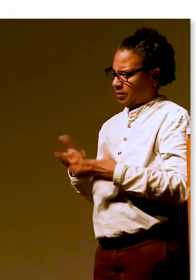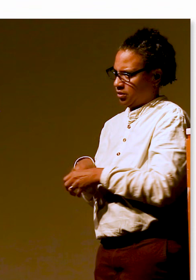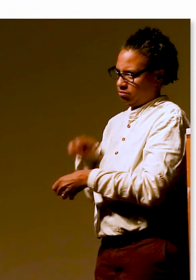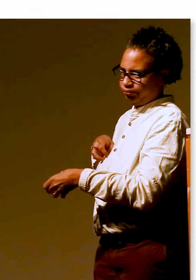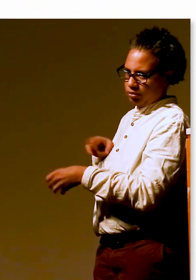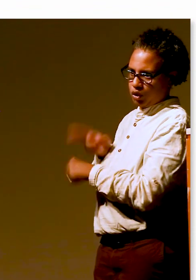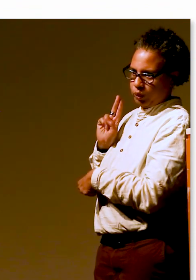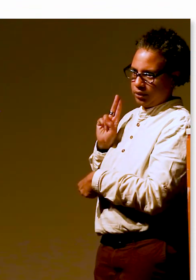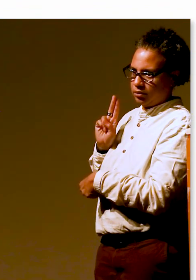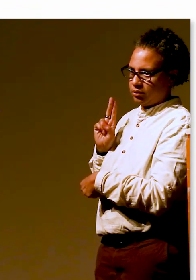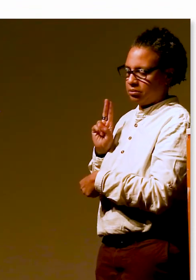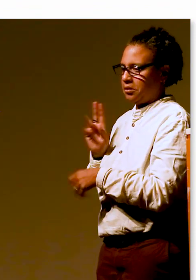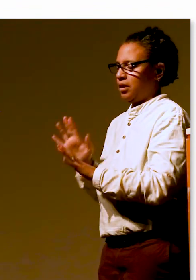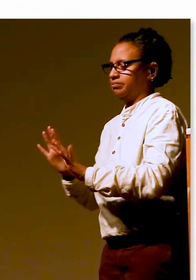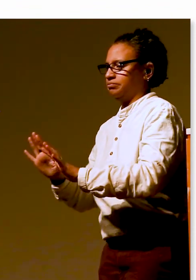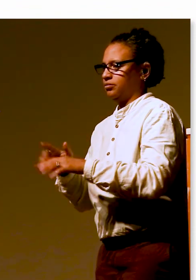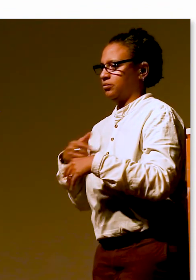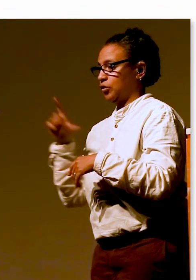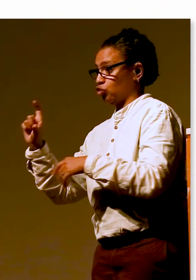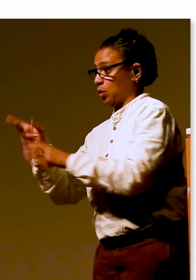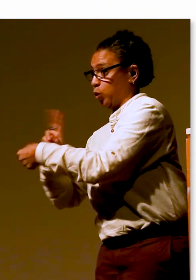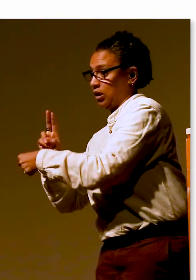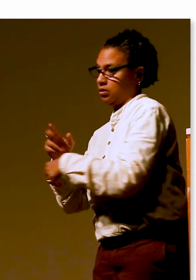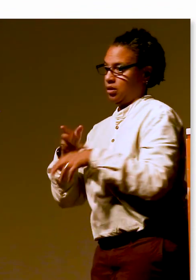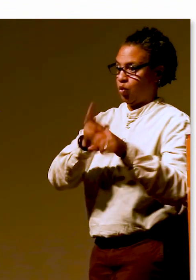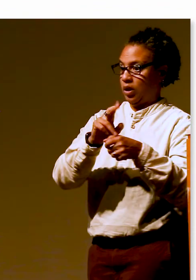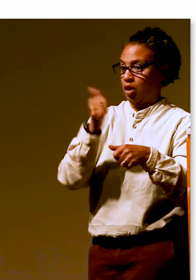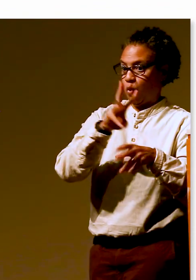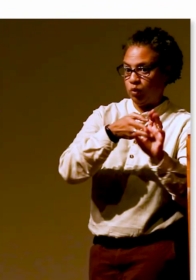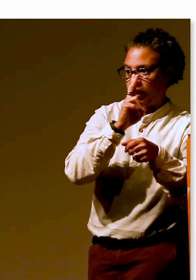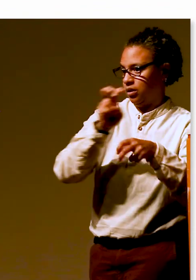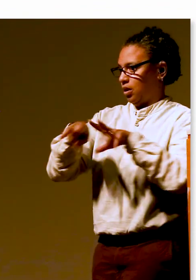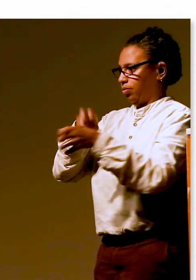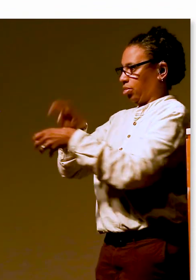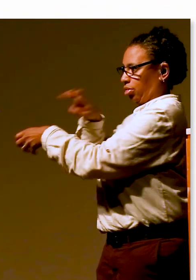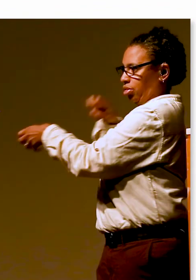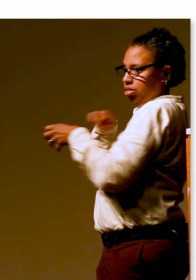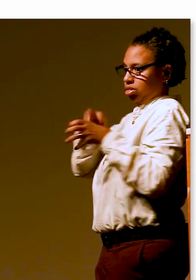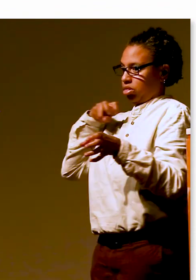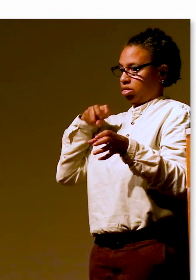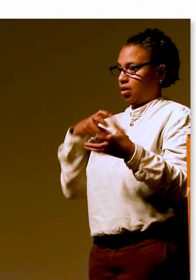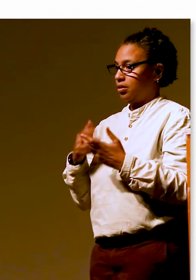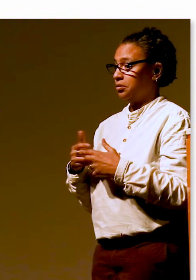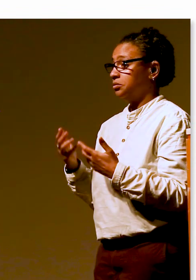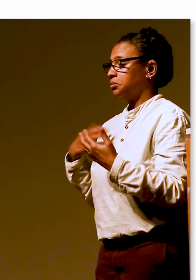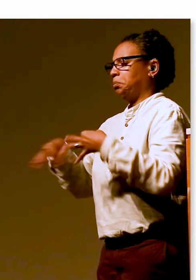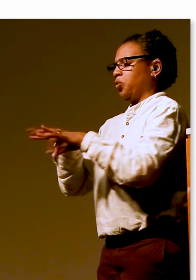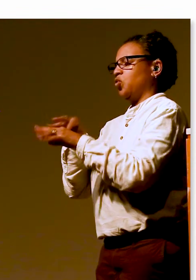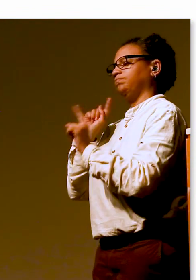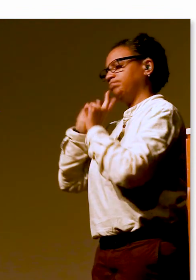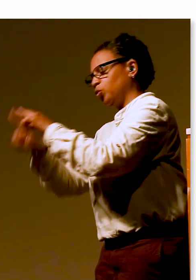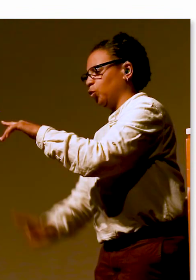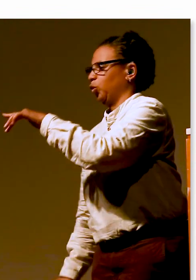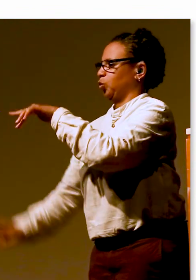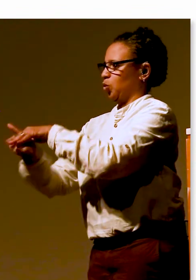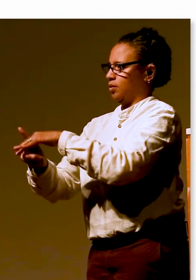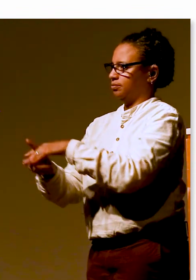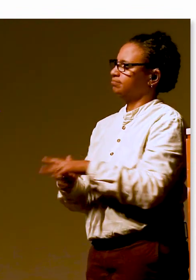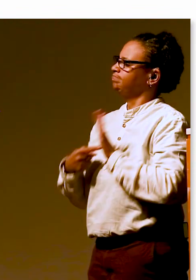work. But at the same time, I also know that like it's really important to be there and to purvey these images. So it's a constant